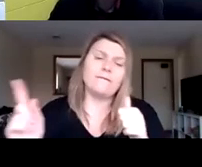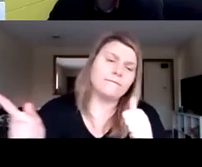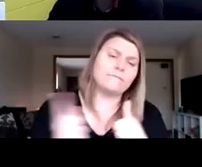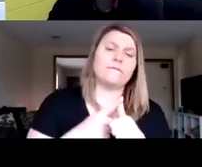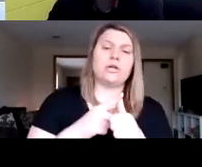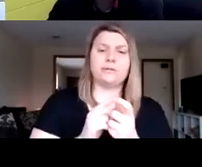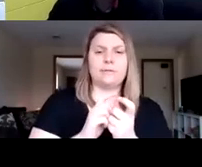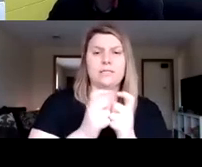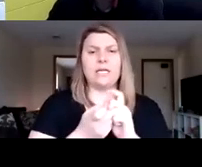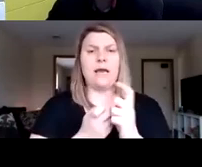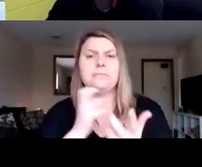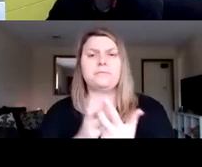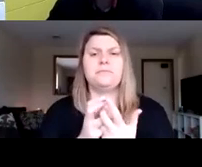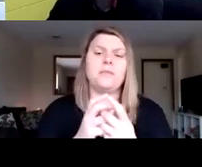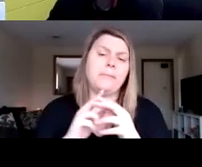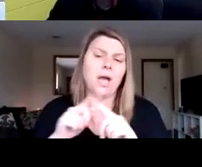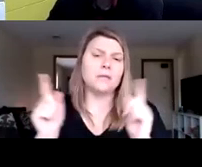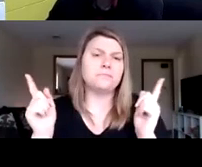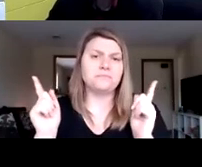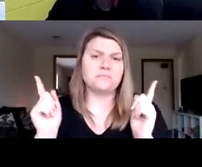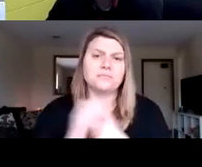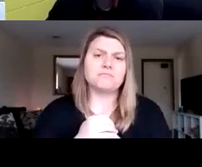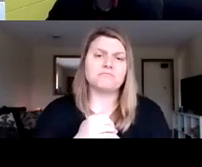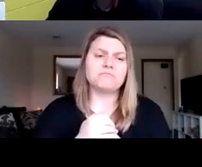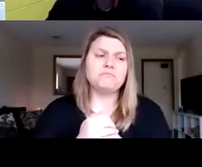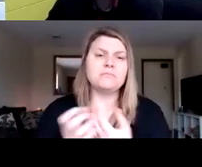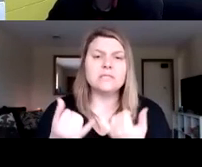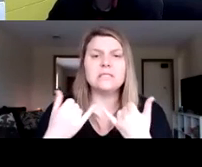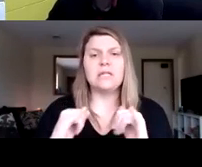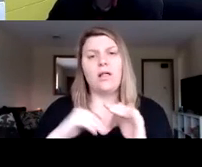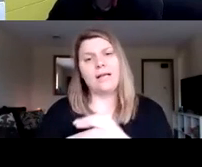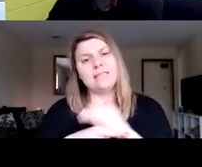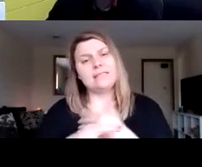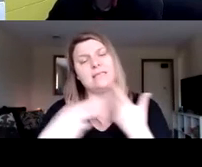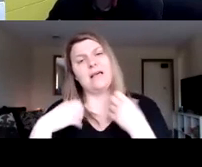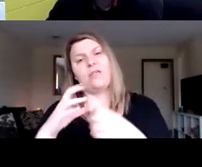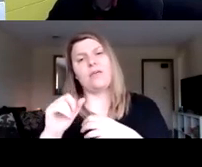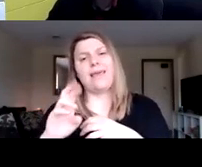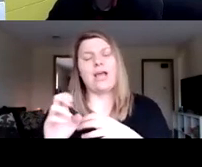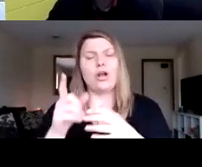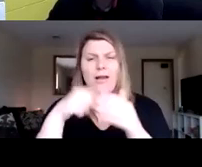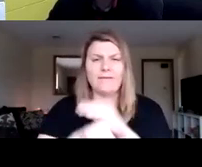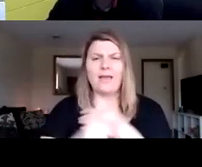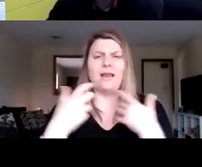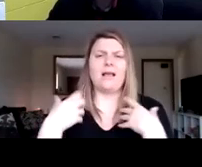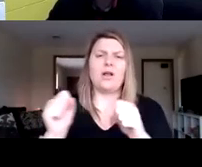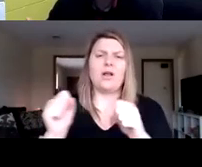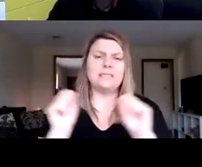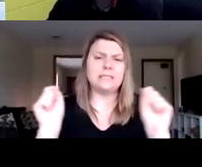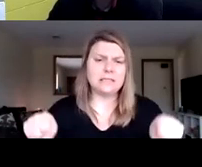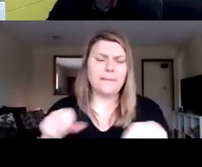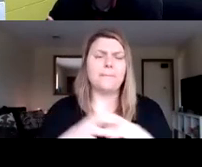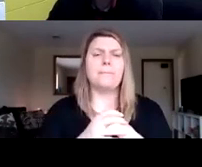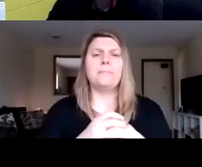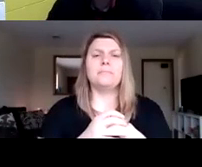adapted. But still, accessing healthcare, navigating a health system